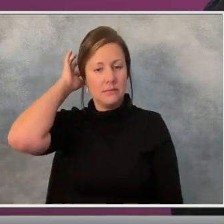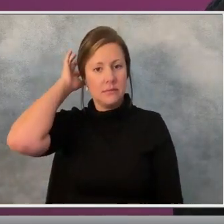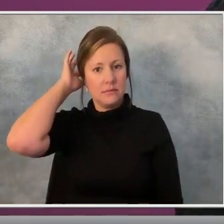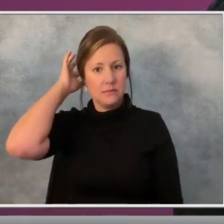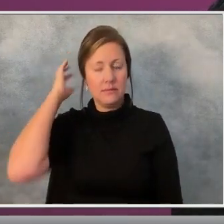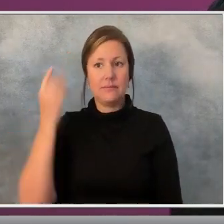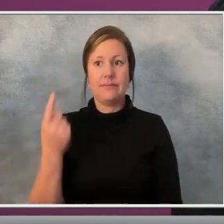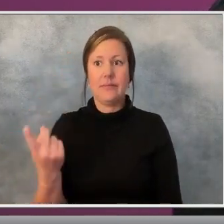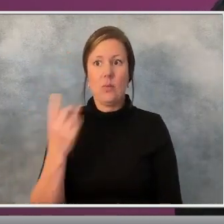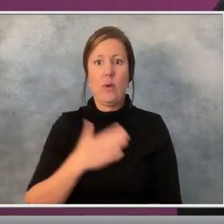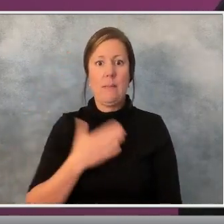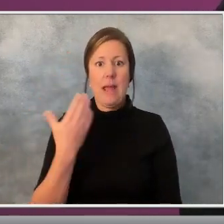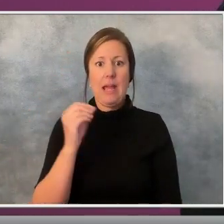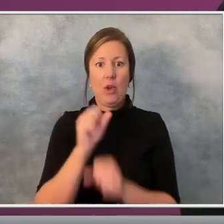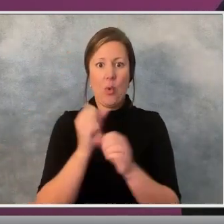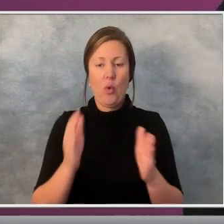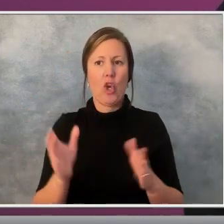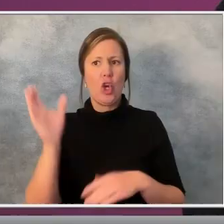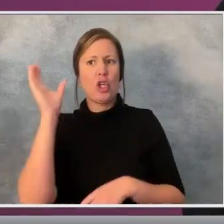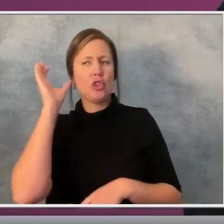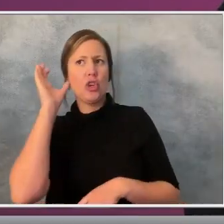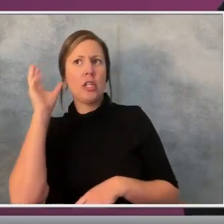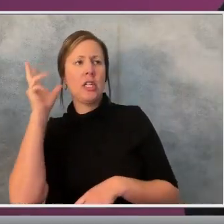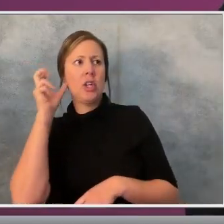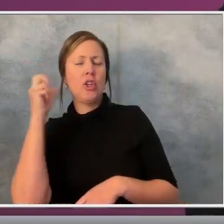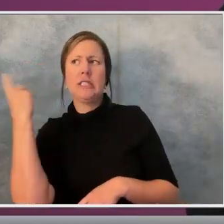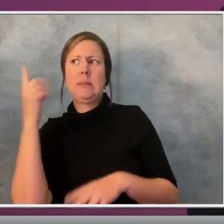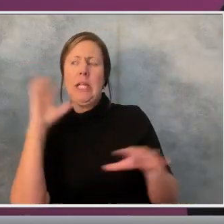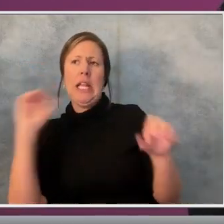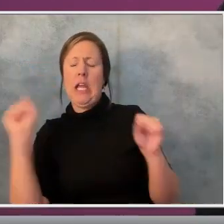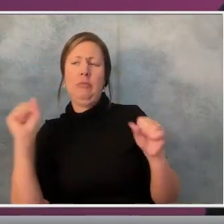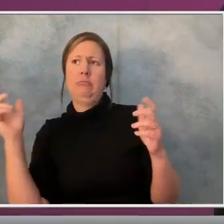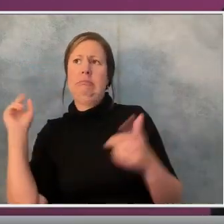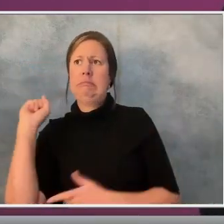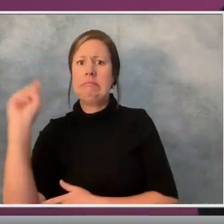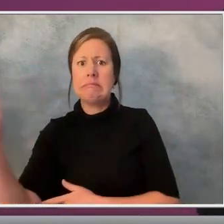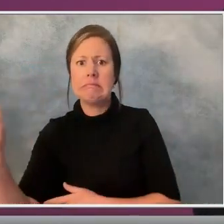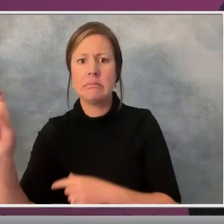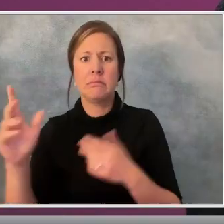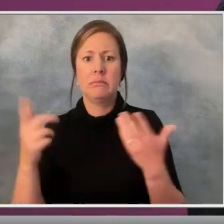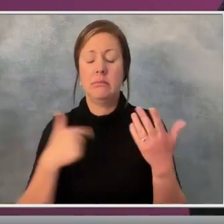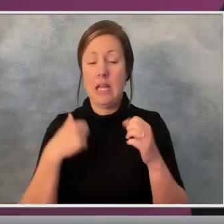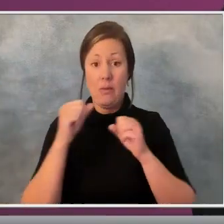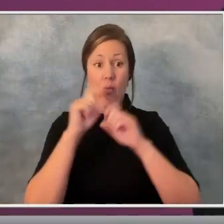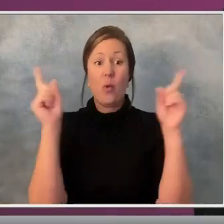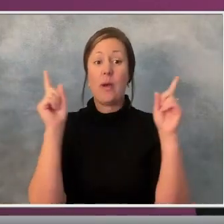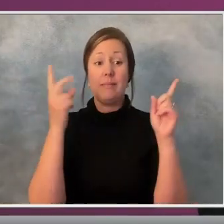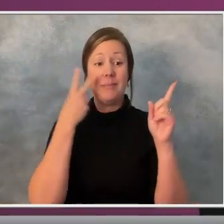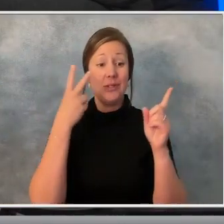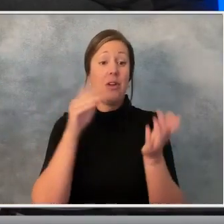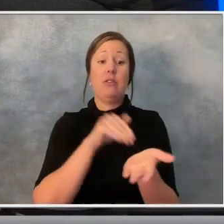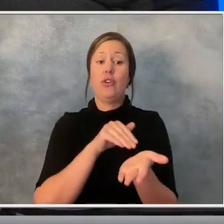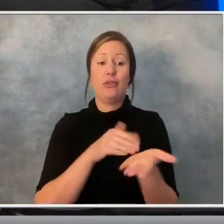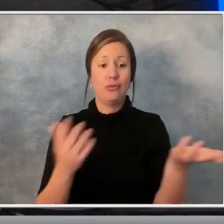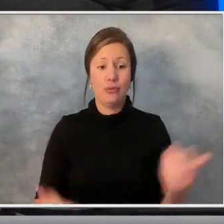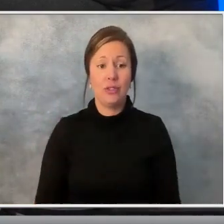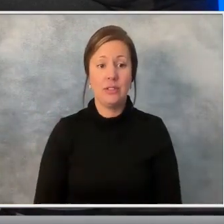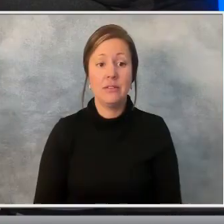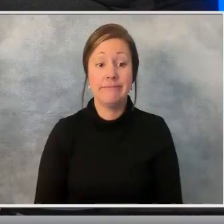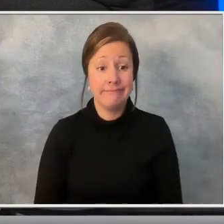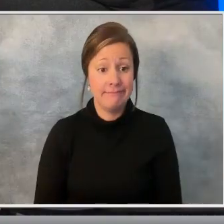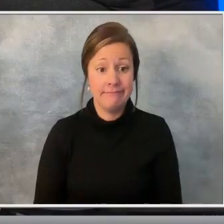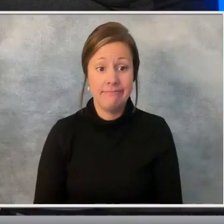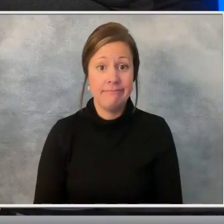they heard a loud boom, you know, and that's when I woke up and I saw Dr. Dent. Oh gosh, that's scary. Yeah.